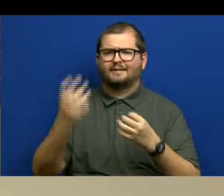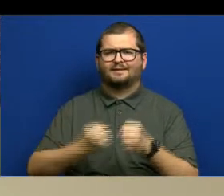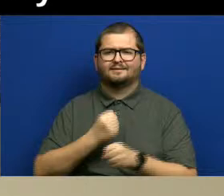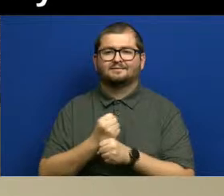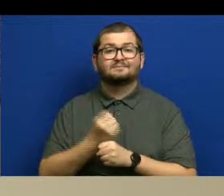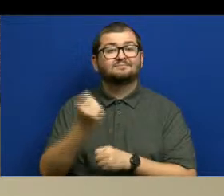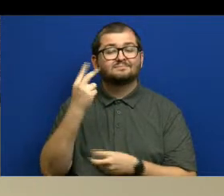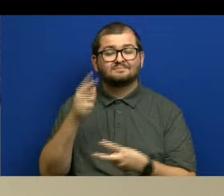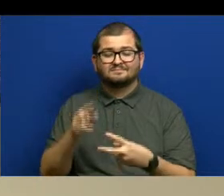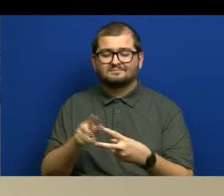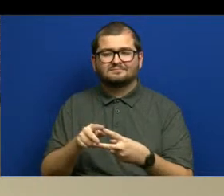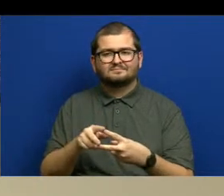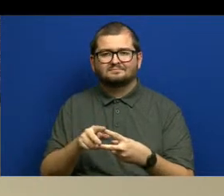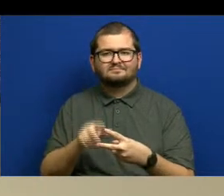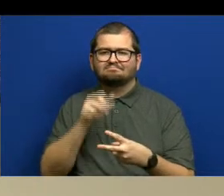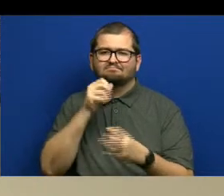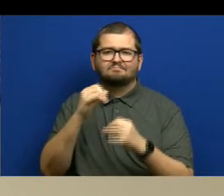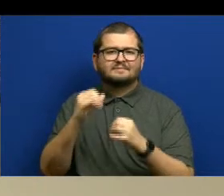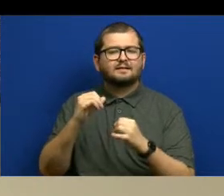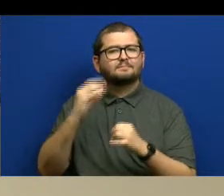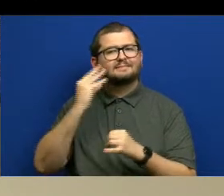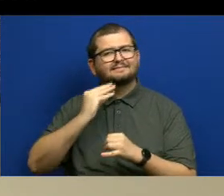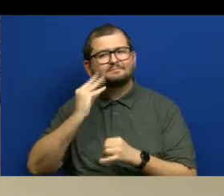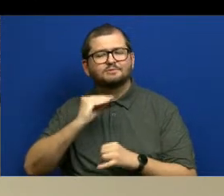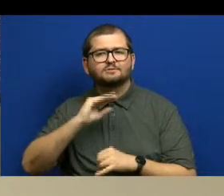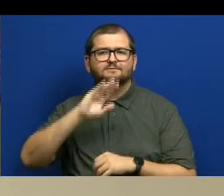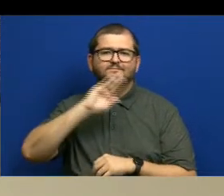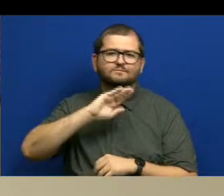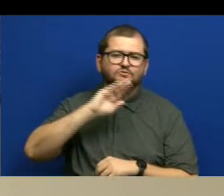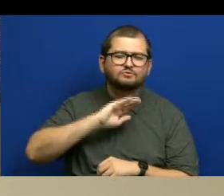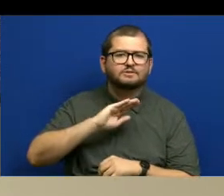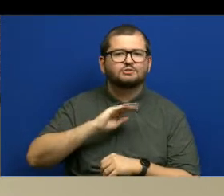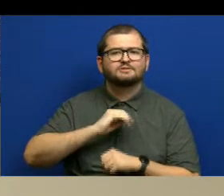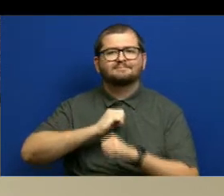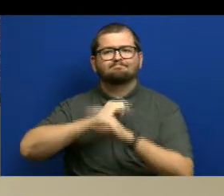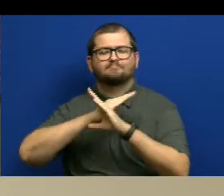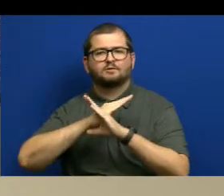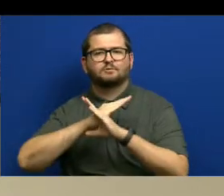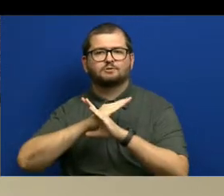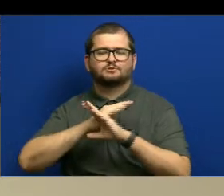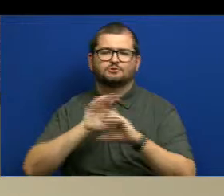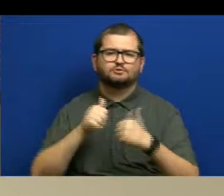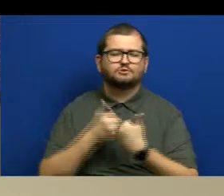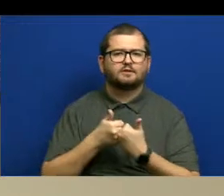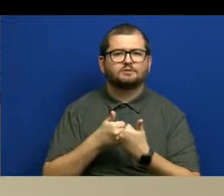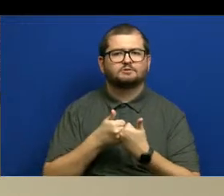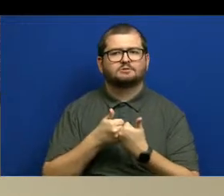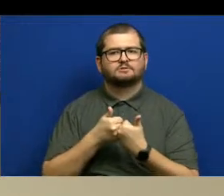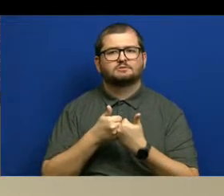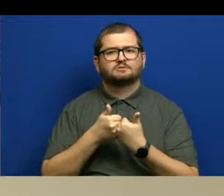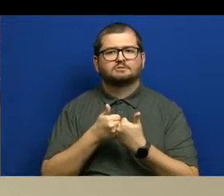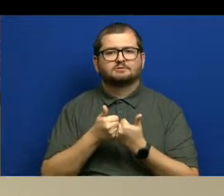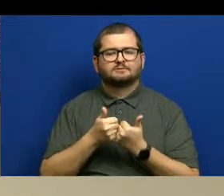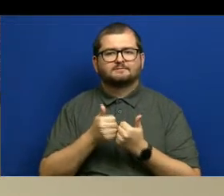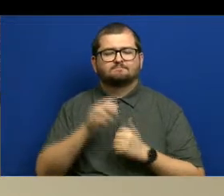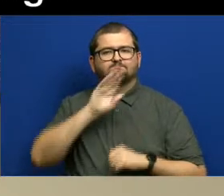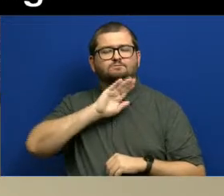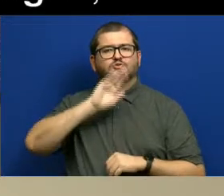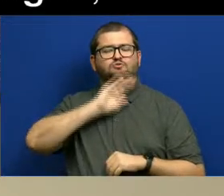but they do not share the same experiences, frustrations, barriers, challenges,